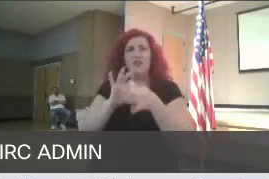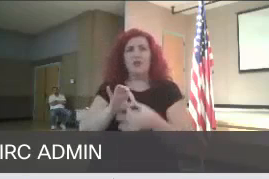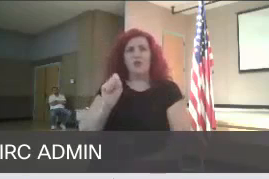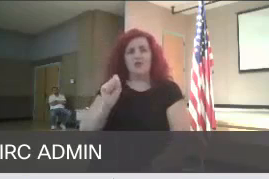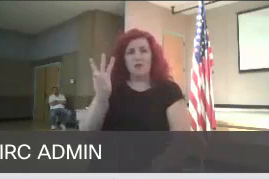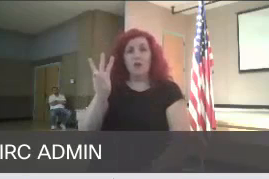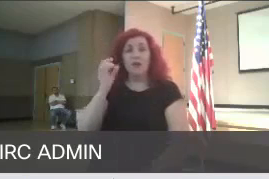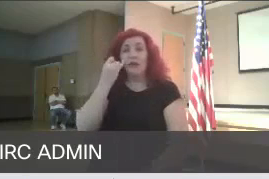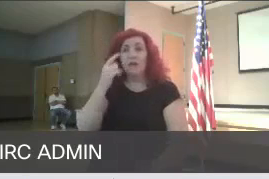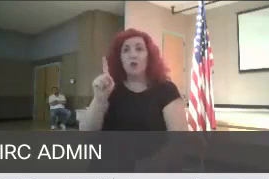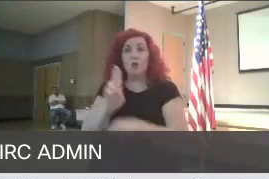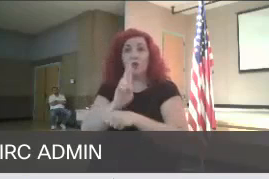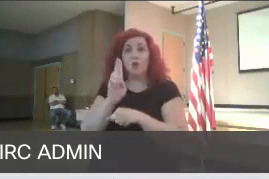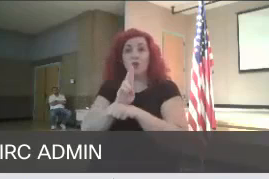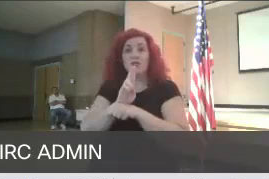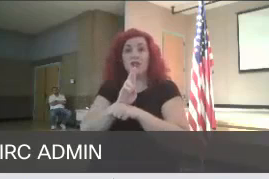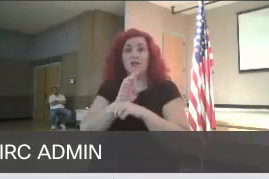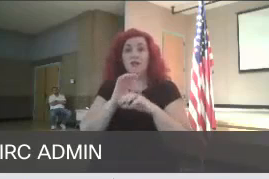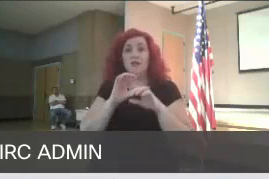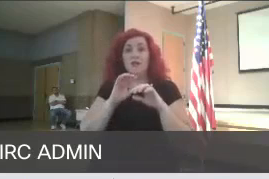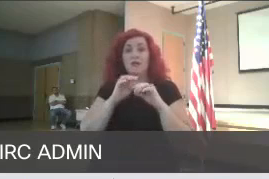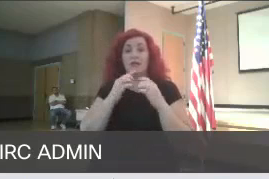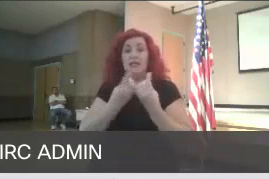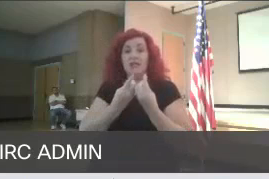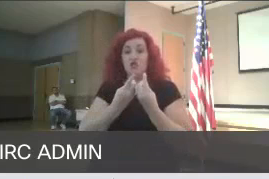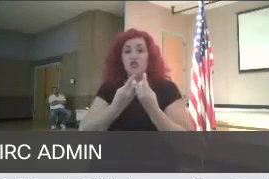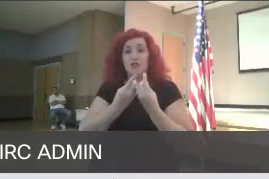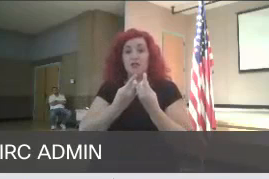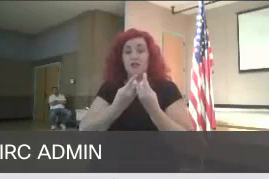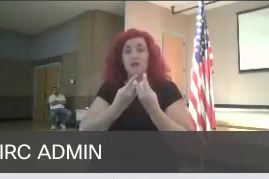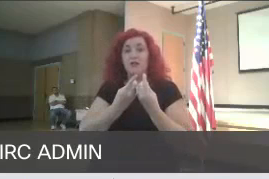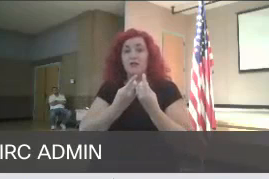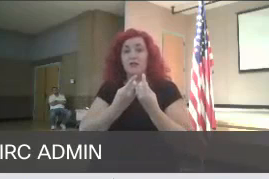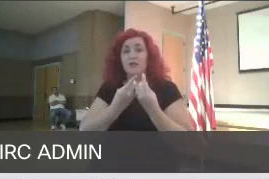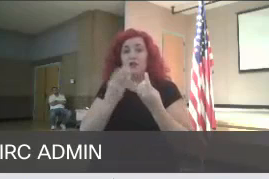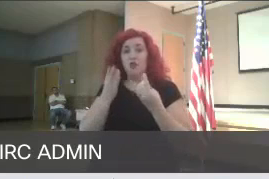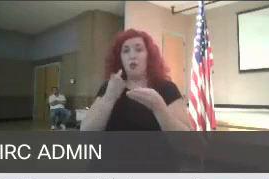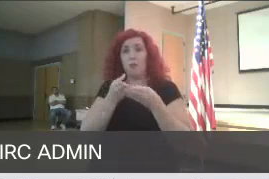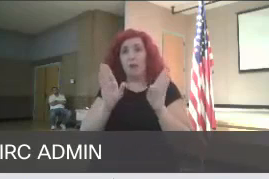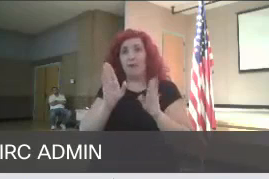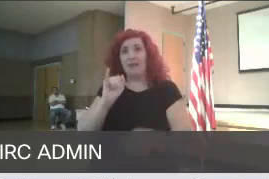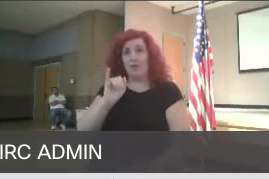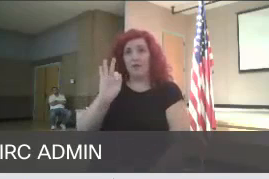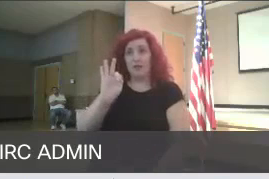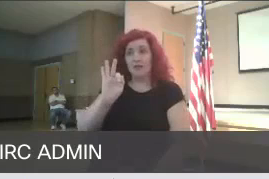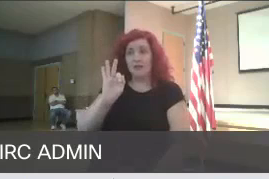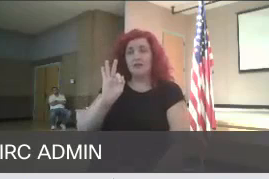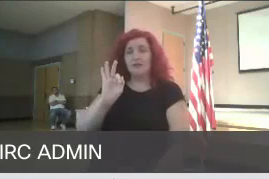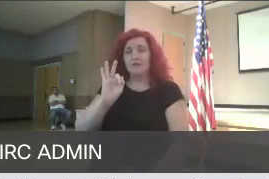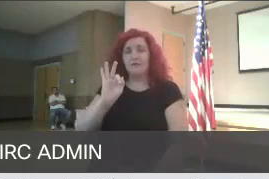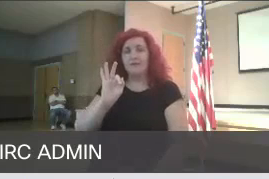you're using the districter as your public interface, it is a